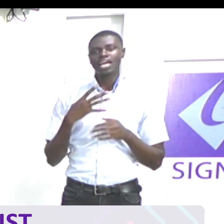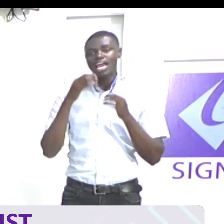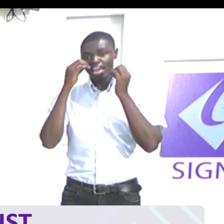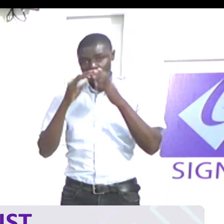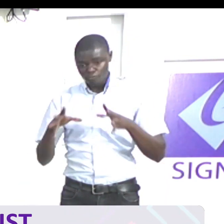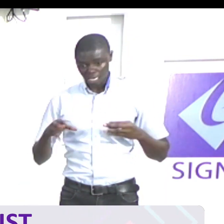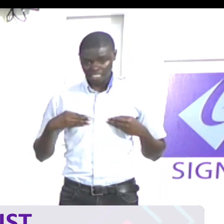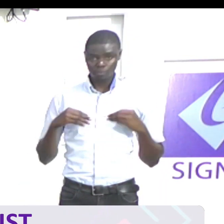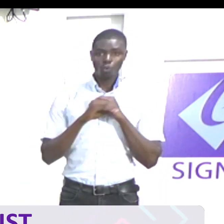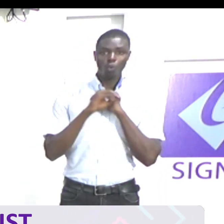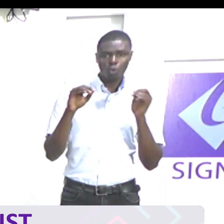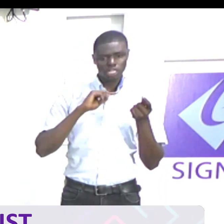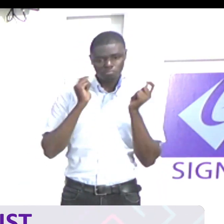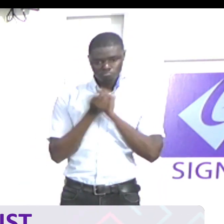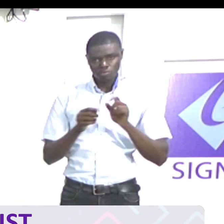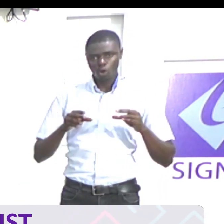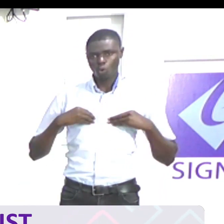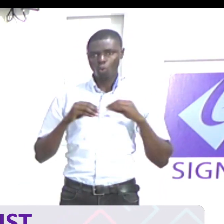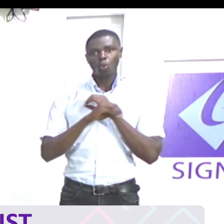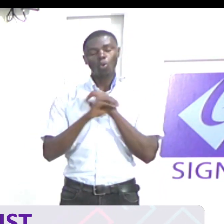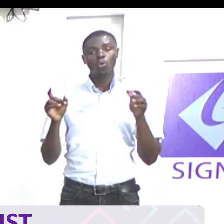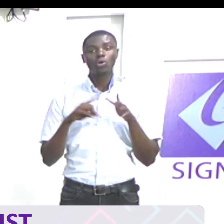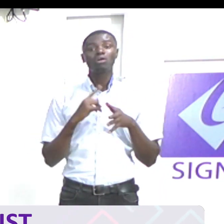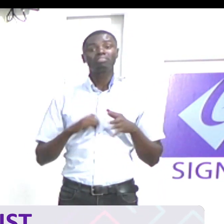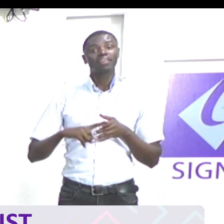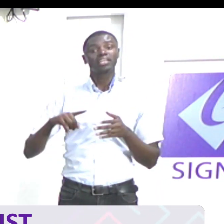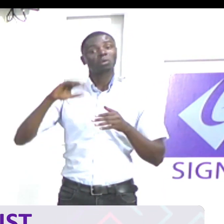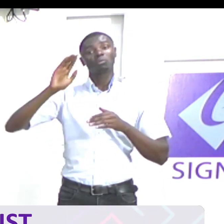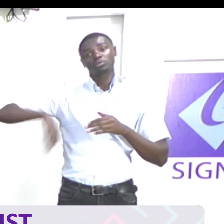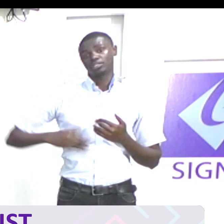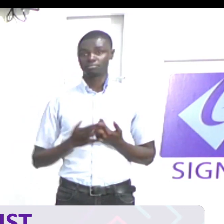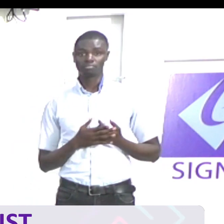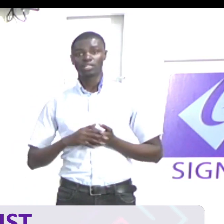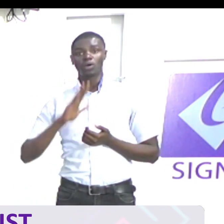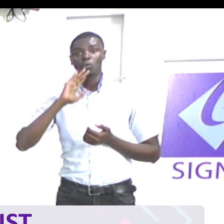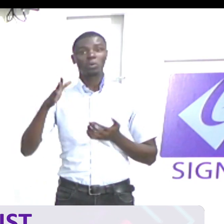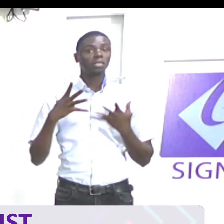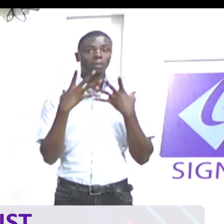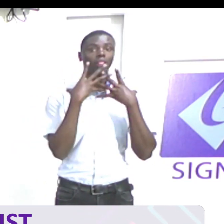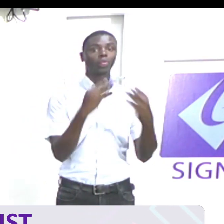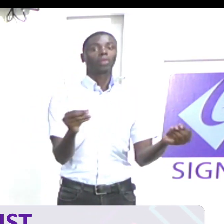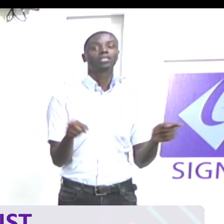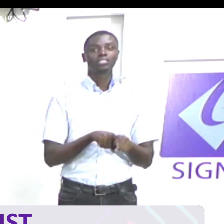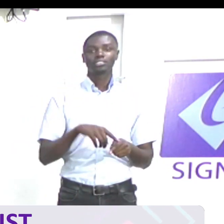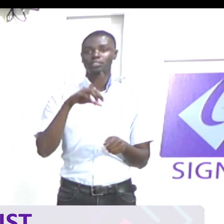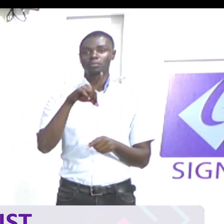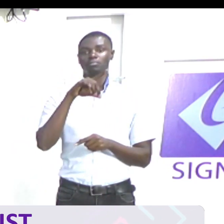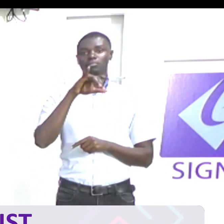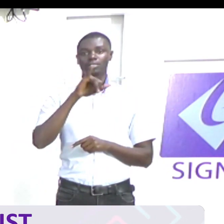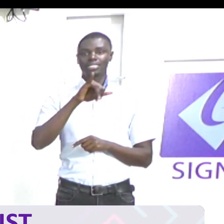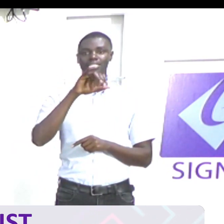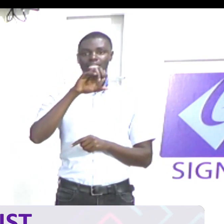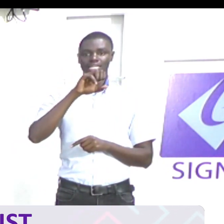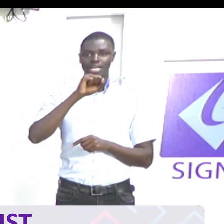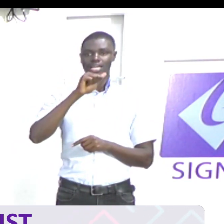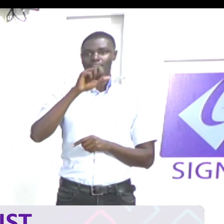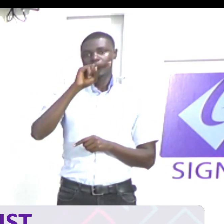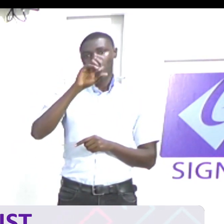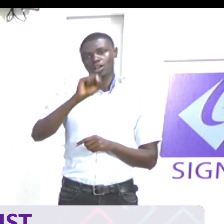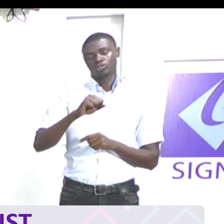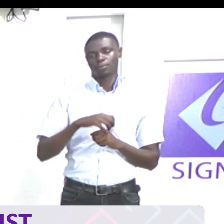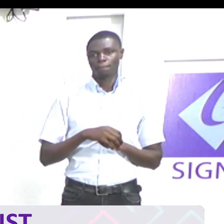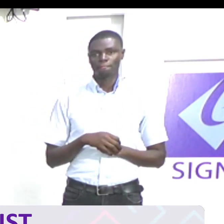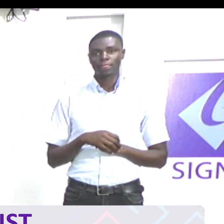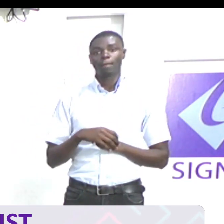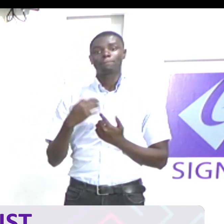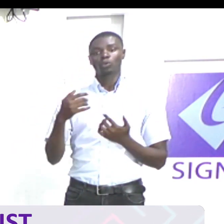adapt, itakuwa too late. Wanasemanga distinct. Utaenda tu ka dinosaur kwa maliza dawa. Unaona hiyo tudai.